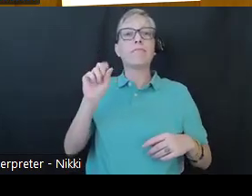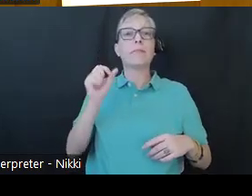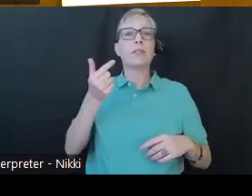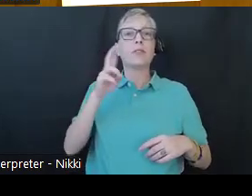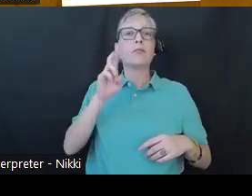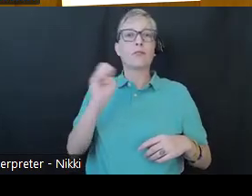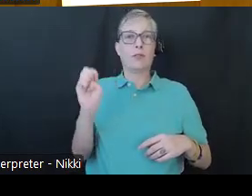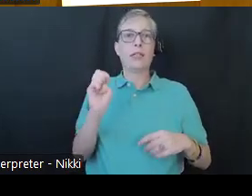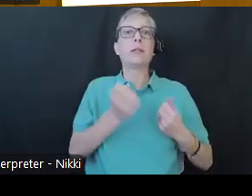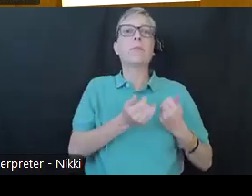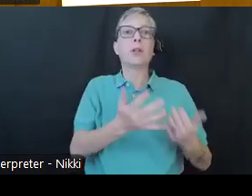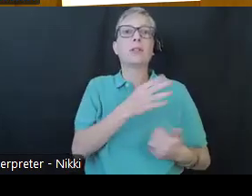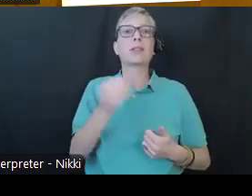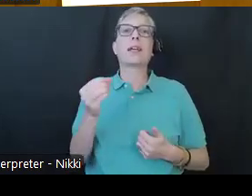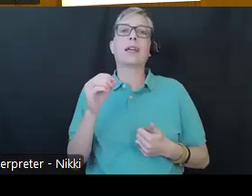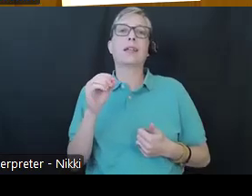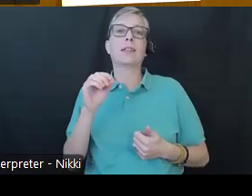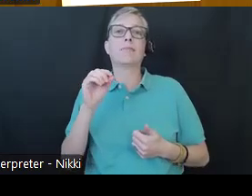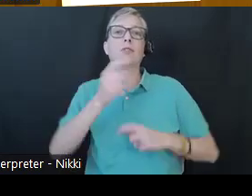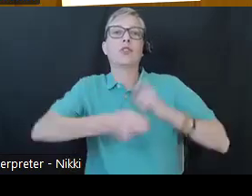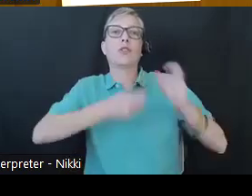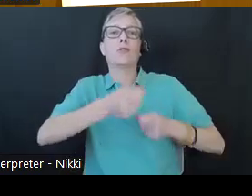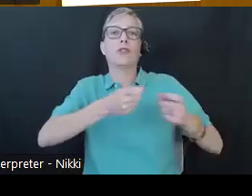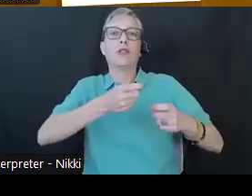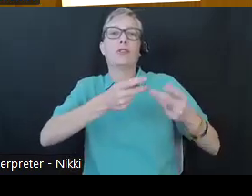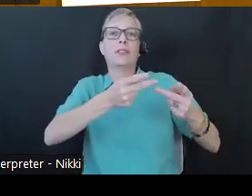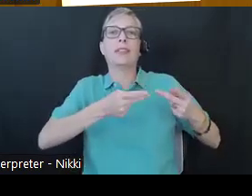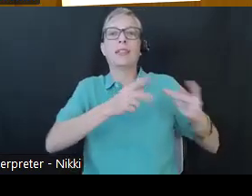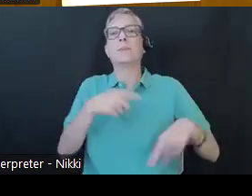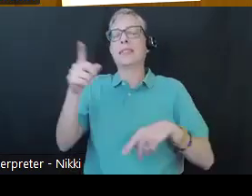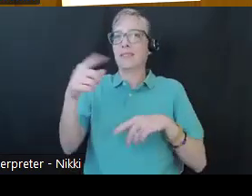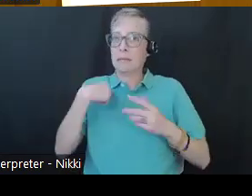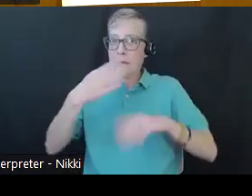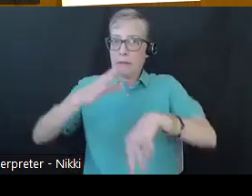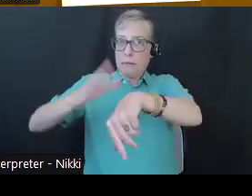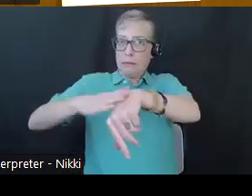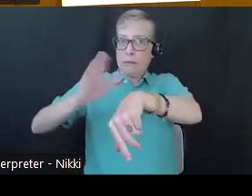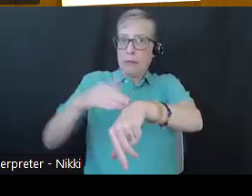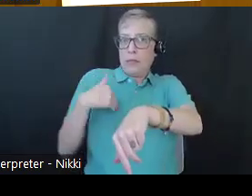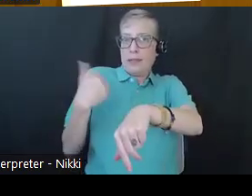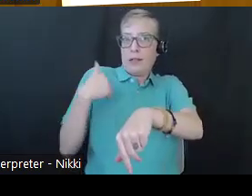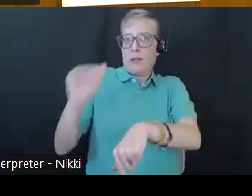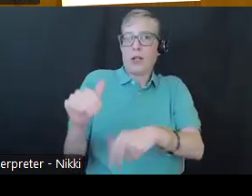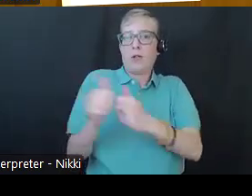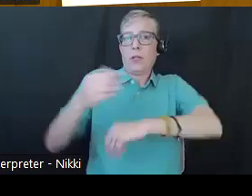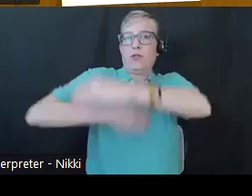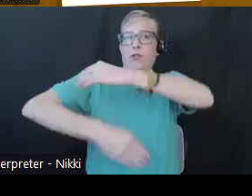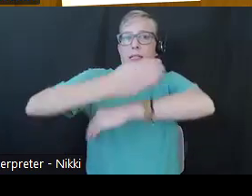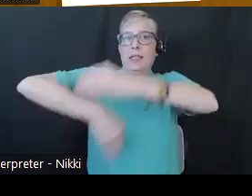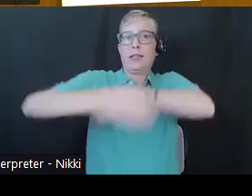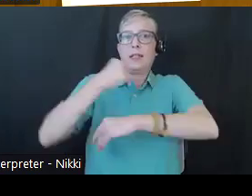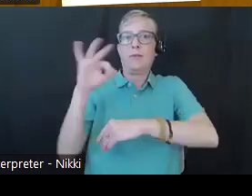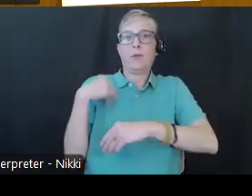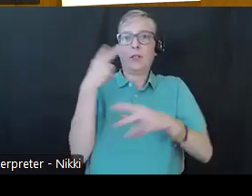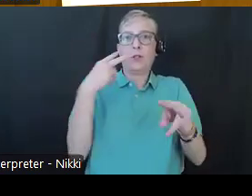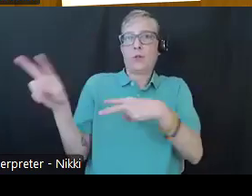is a picture of a young child with this dressing on, so just kind of fair warning if you want to look away if